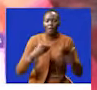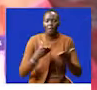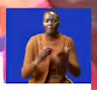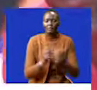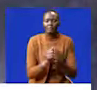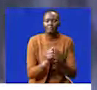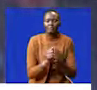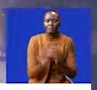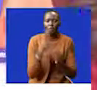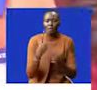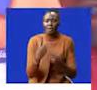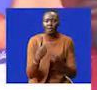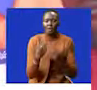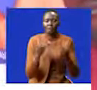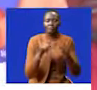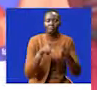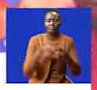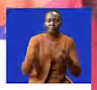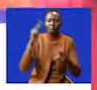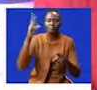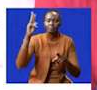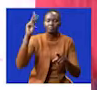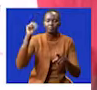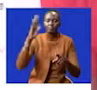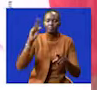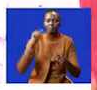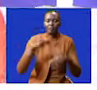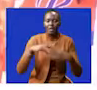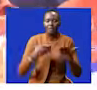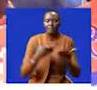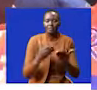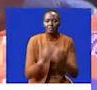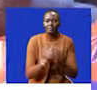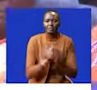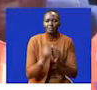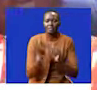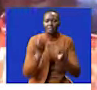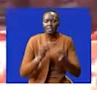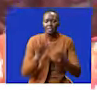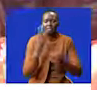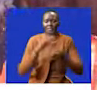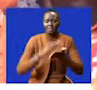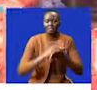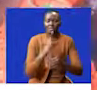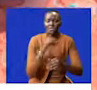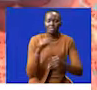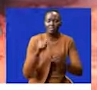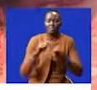Yeah. Wakano gocho ne pati mang'eny koso pati achiel. Neno ng'ama ko